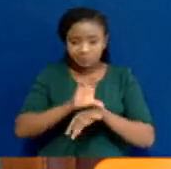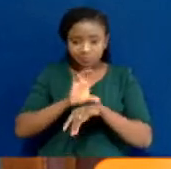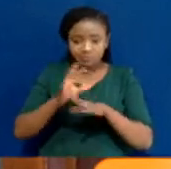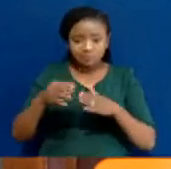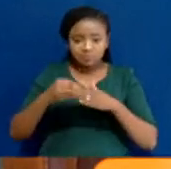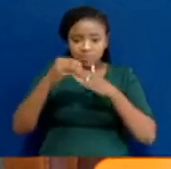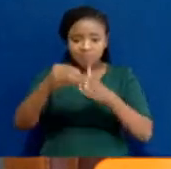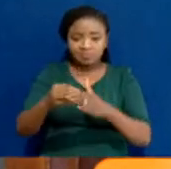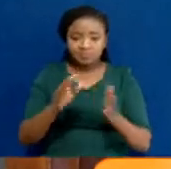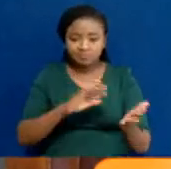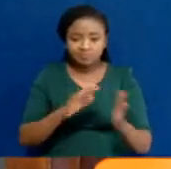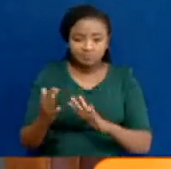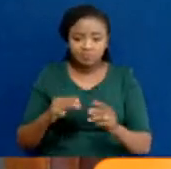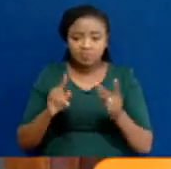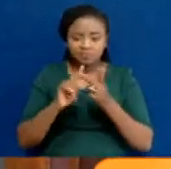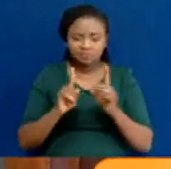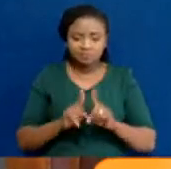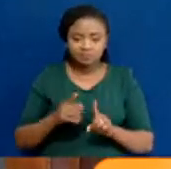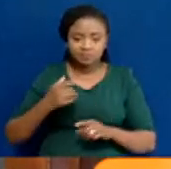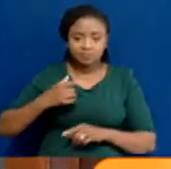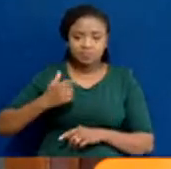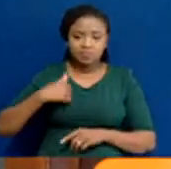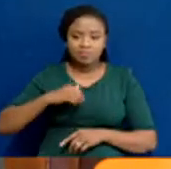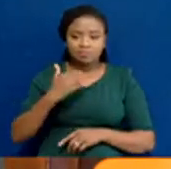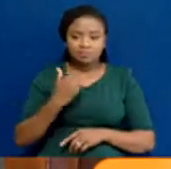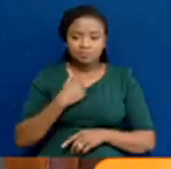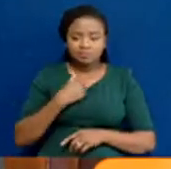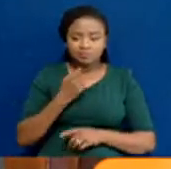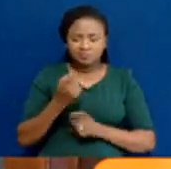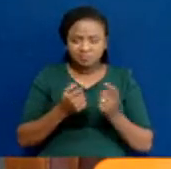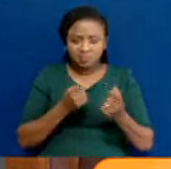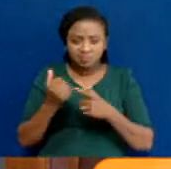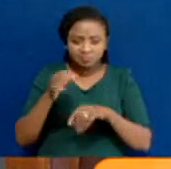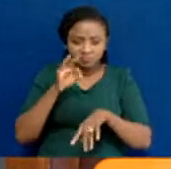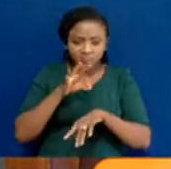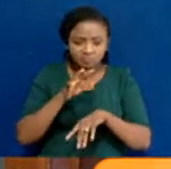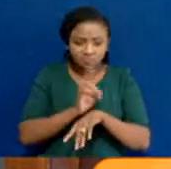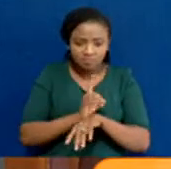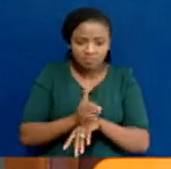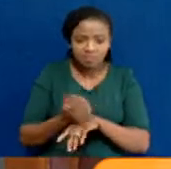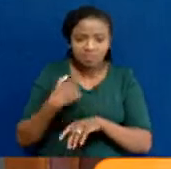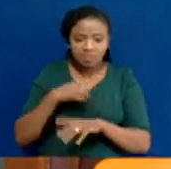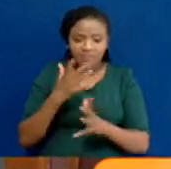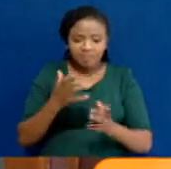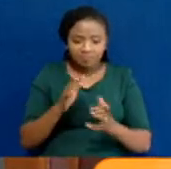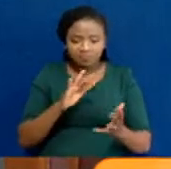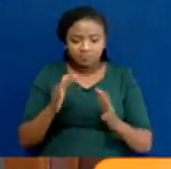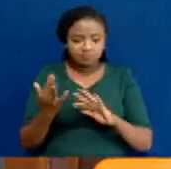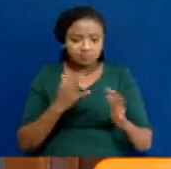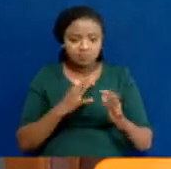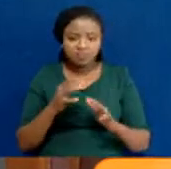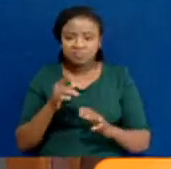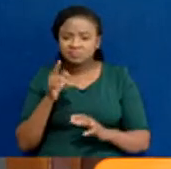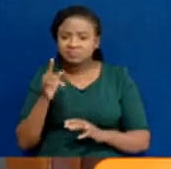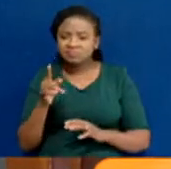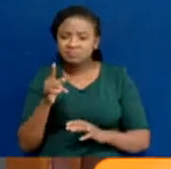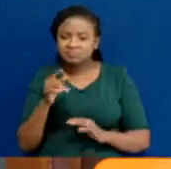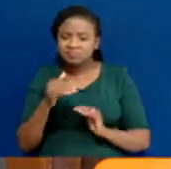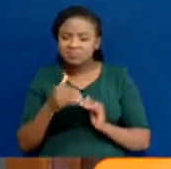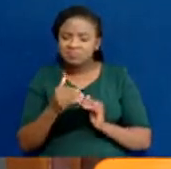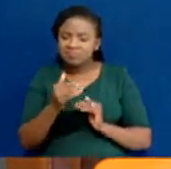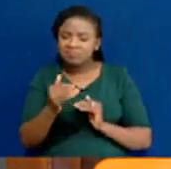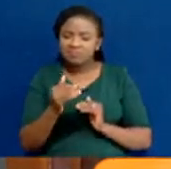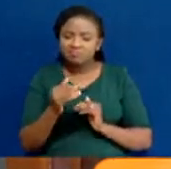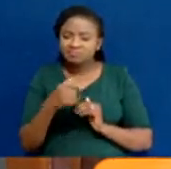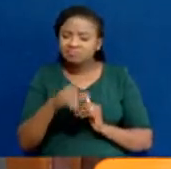position, but there are those limits. We have to gauge where is this person taking us, so that